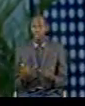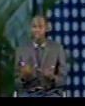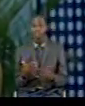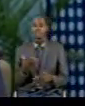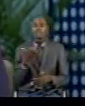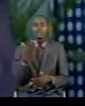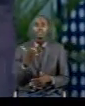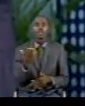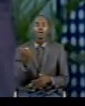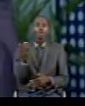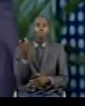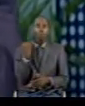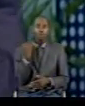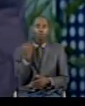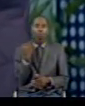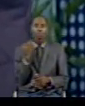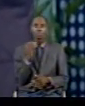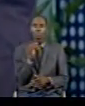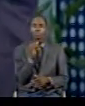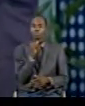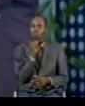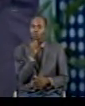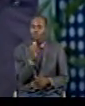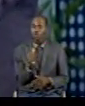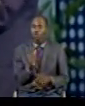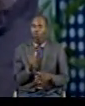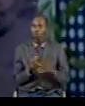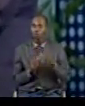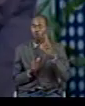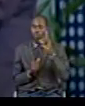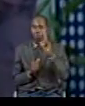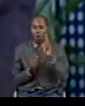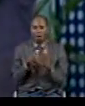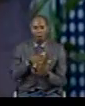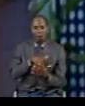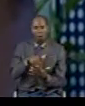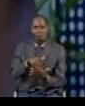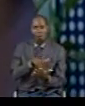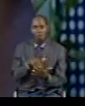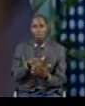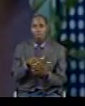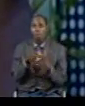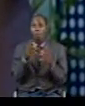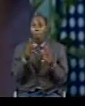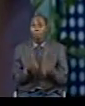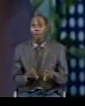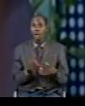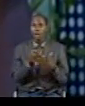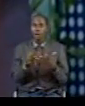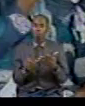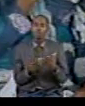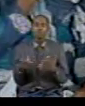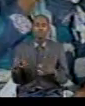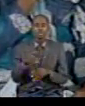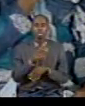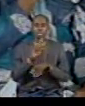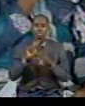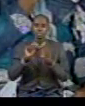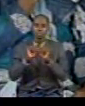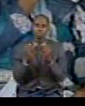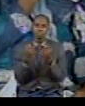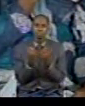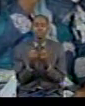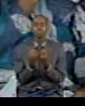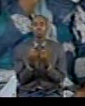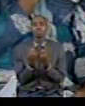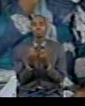not one feeble person among their tribes. I look at you